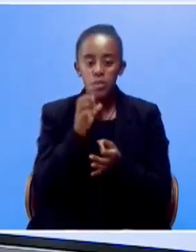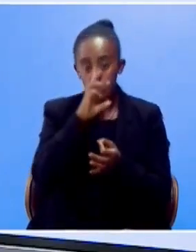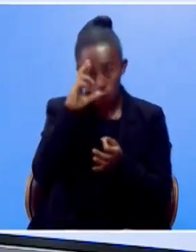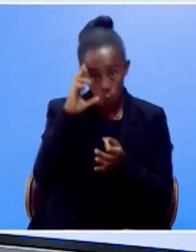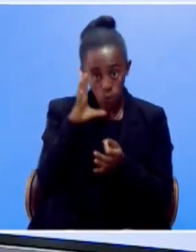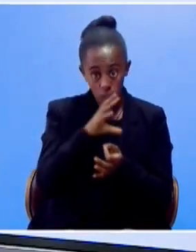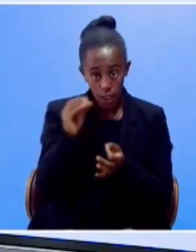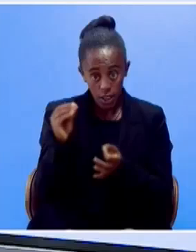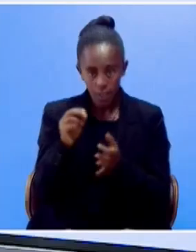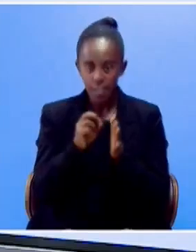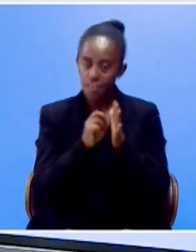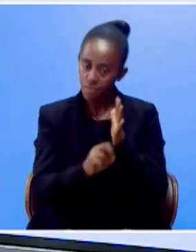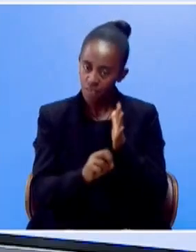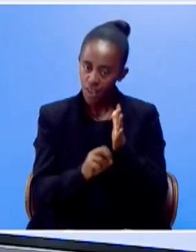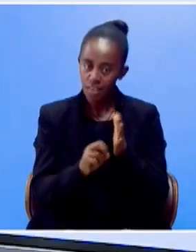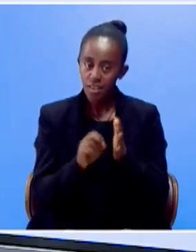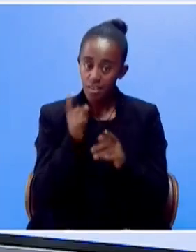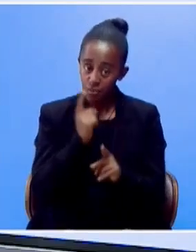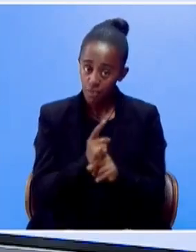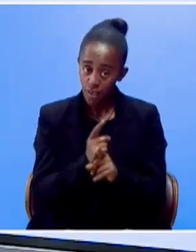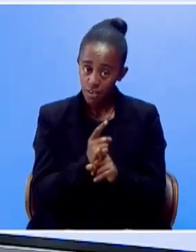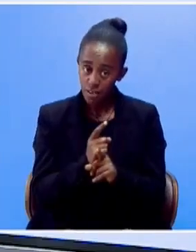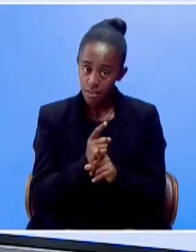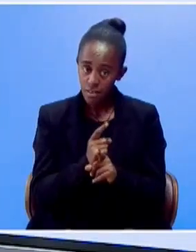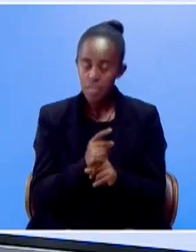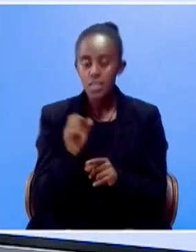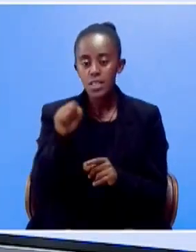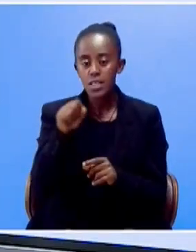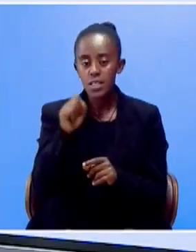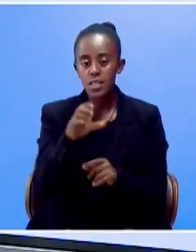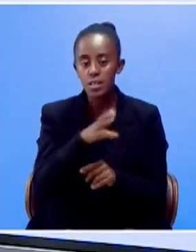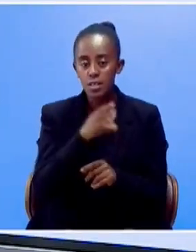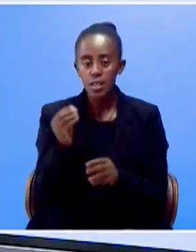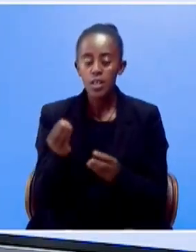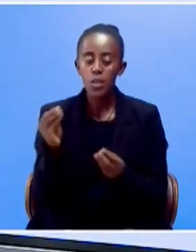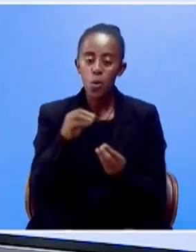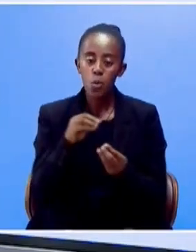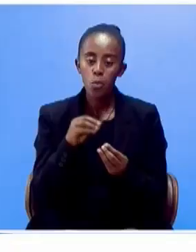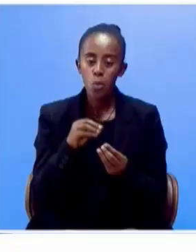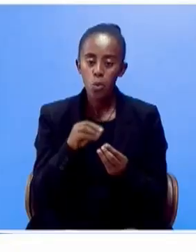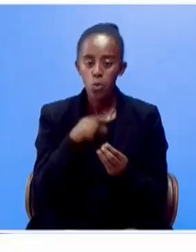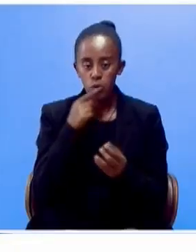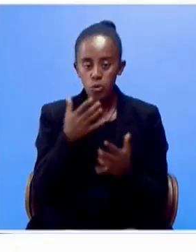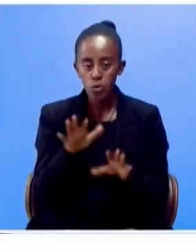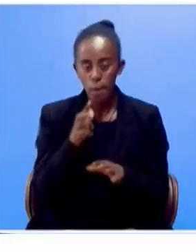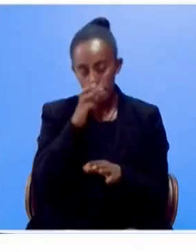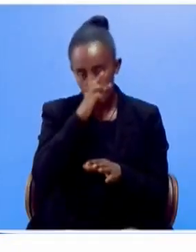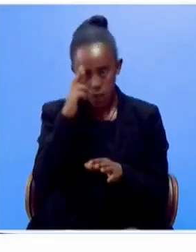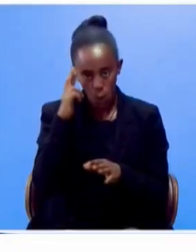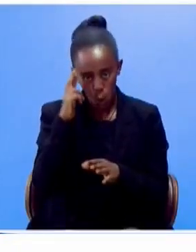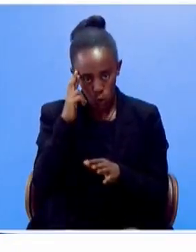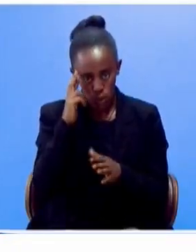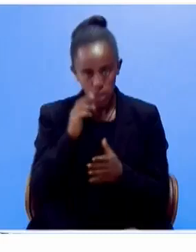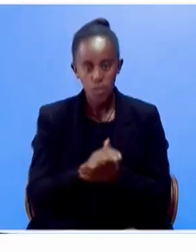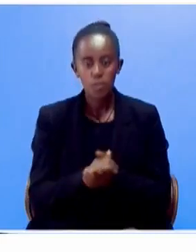and effect, right? Yes, and we also say because.